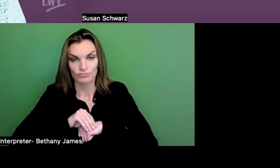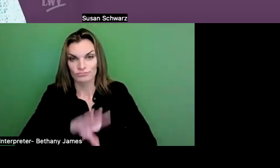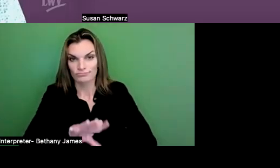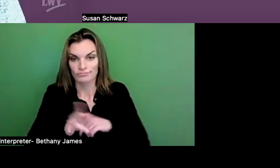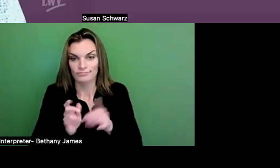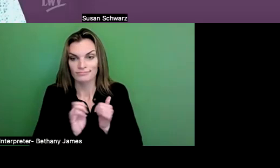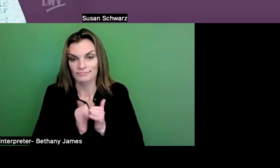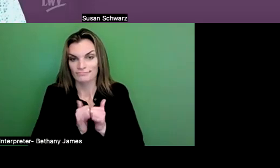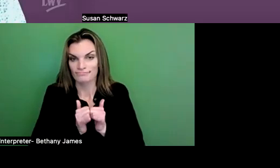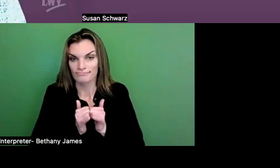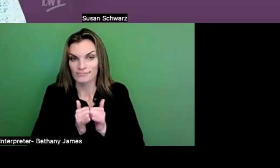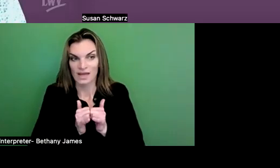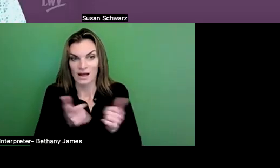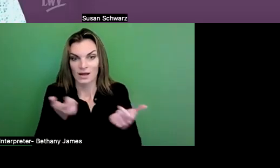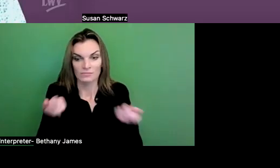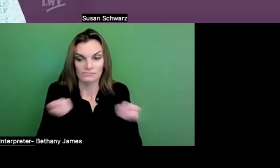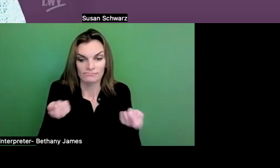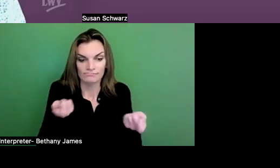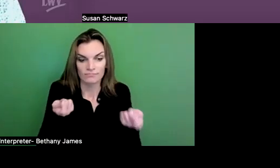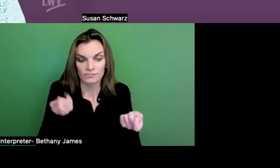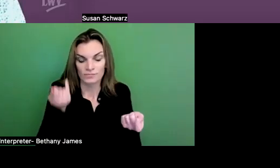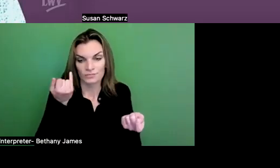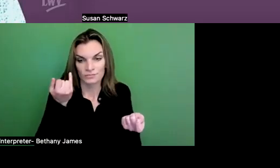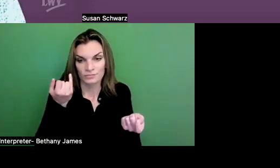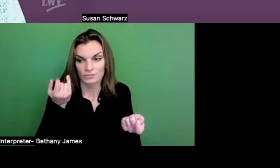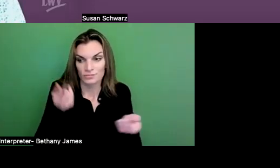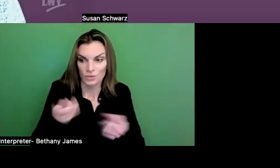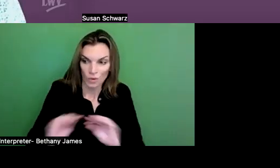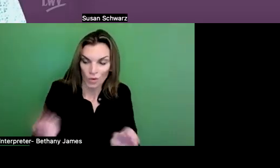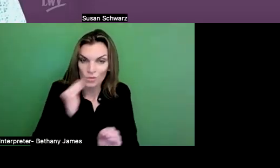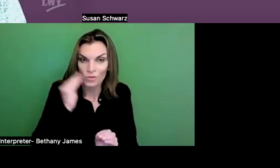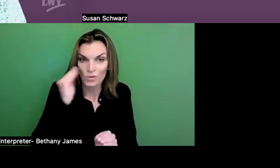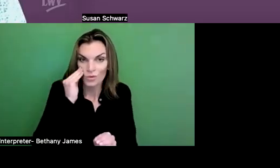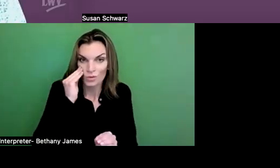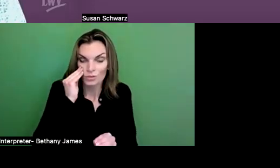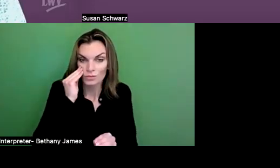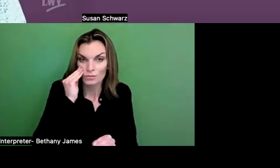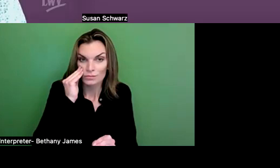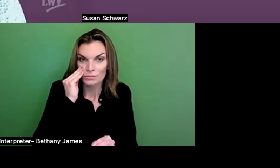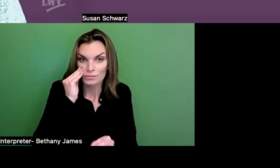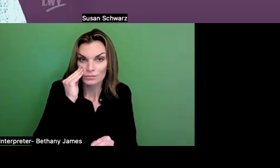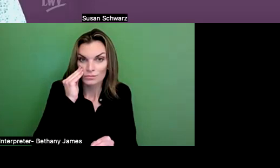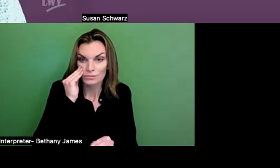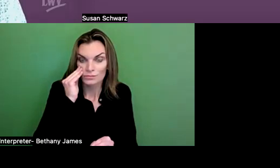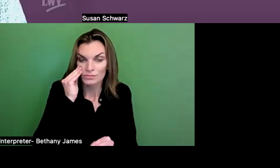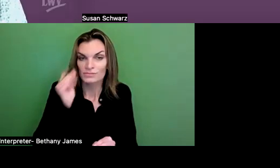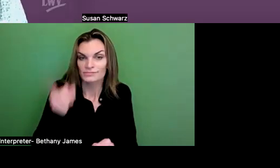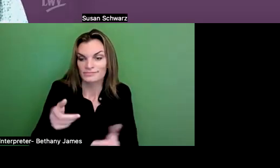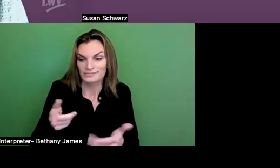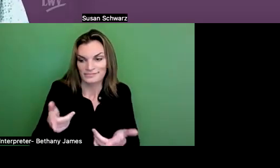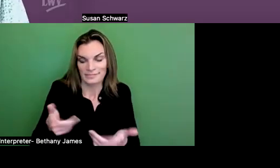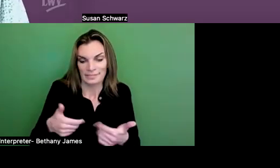how they should respond to the unhoused that are in front of the library.